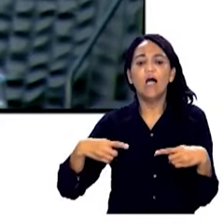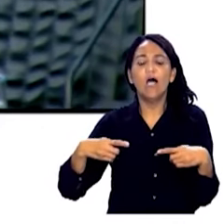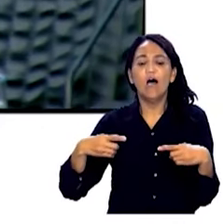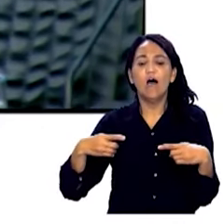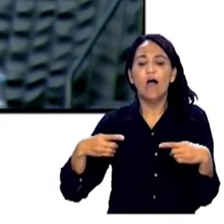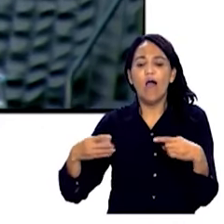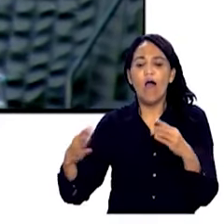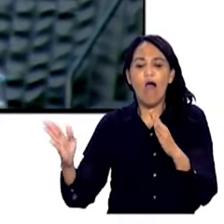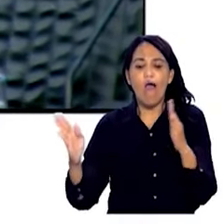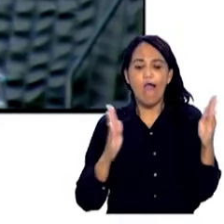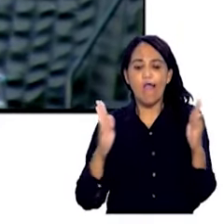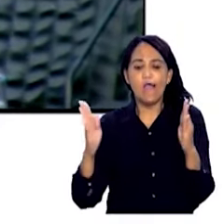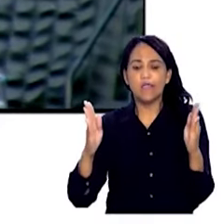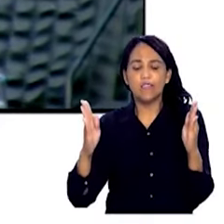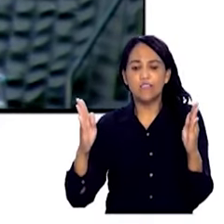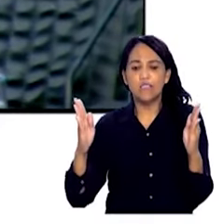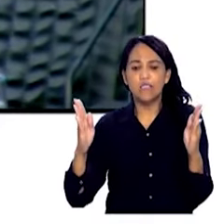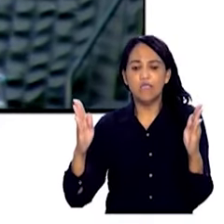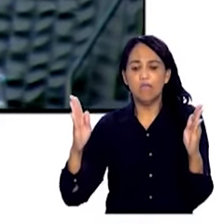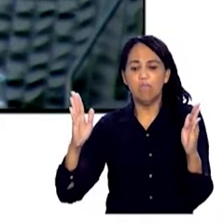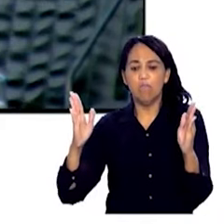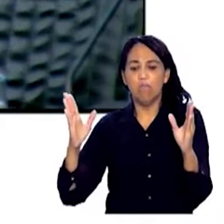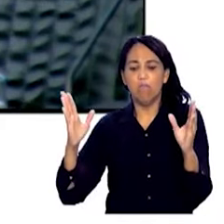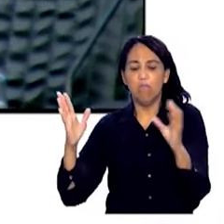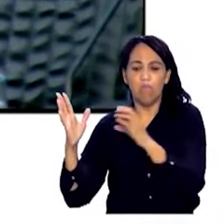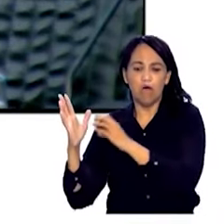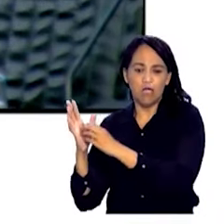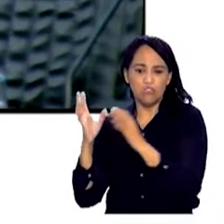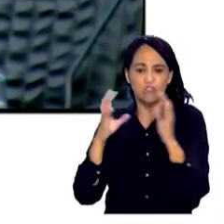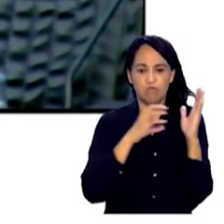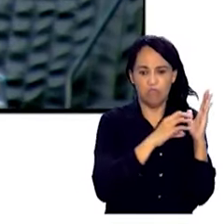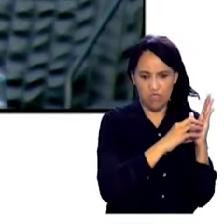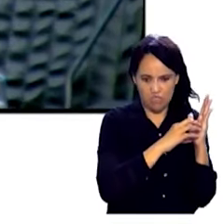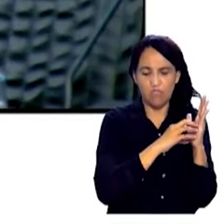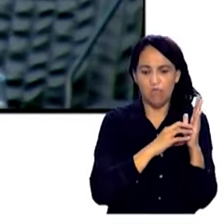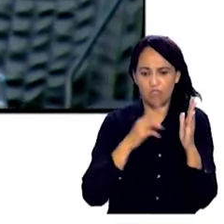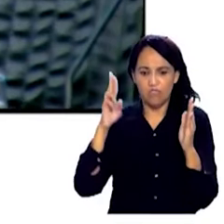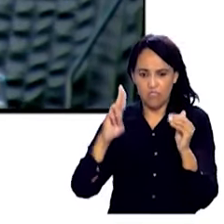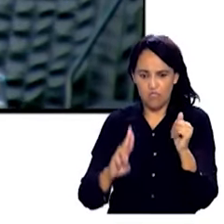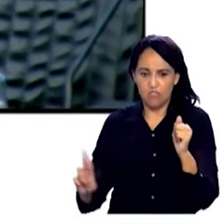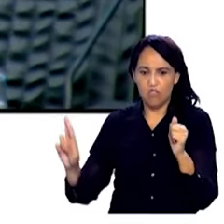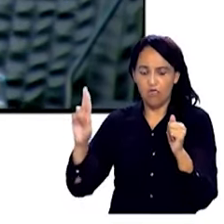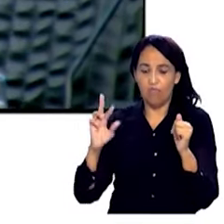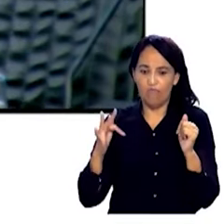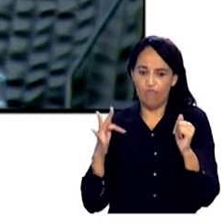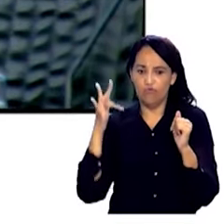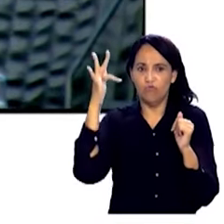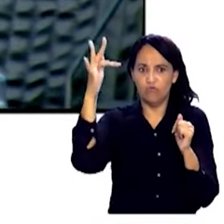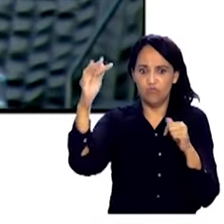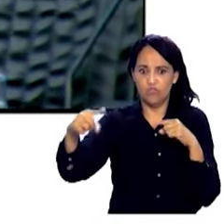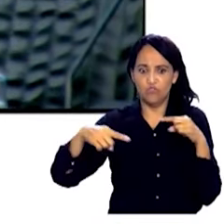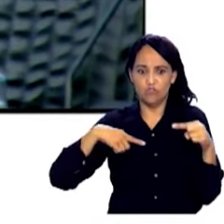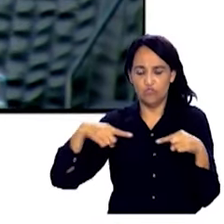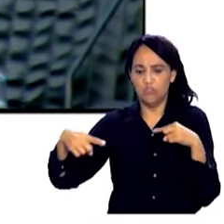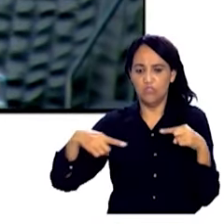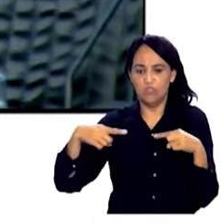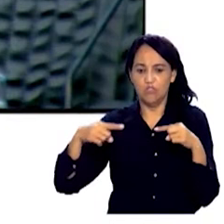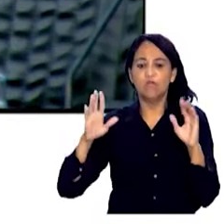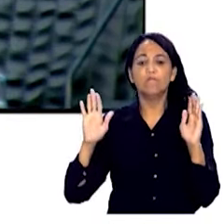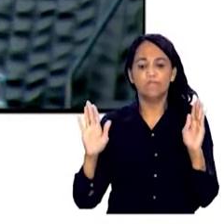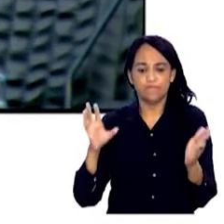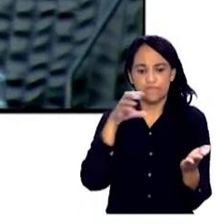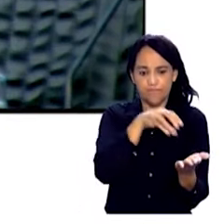precedent for Future litigant essal functions are of thought of as the dispute resolution